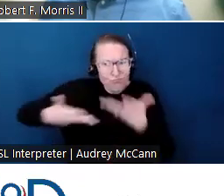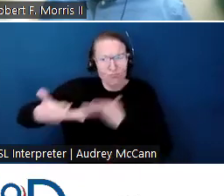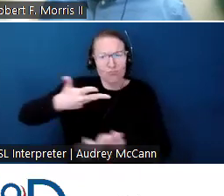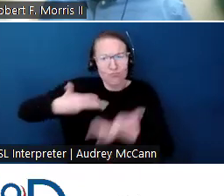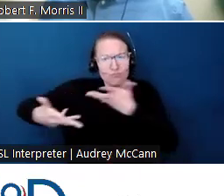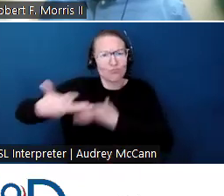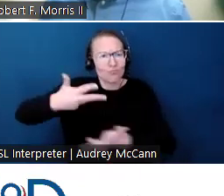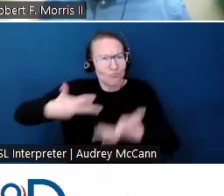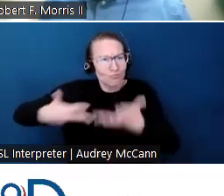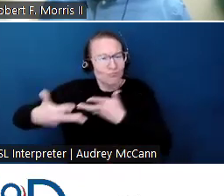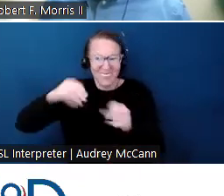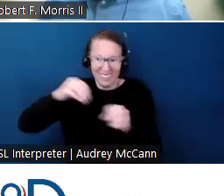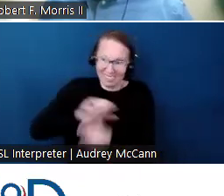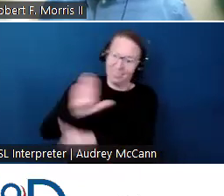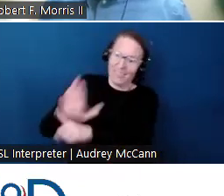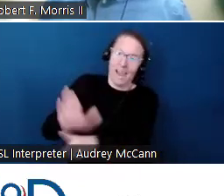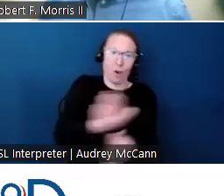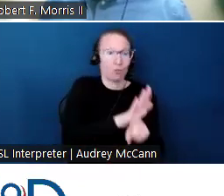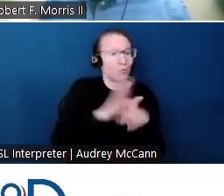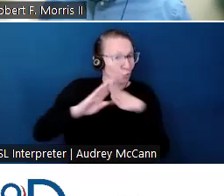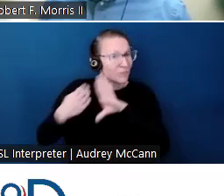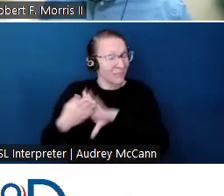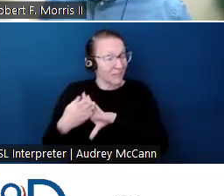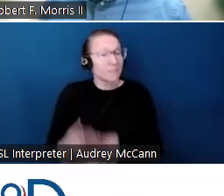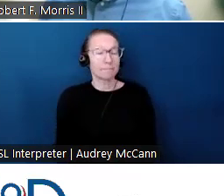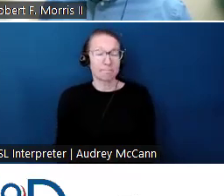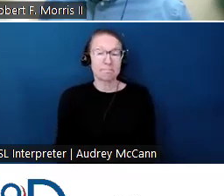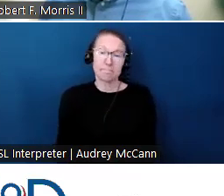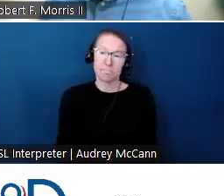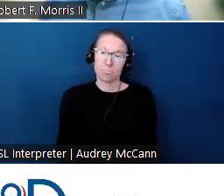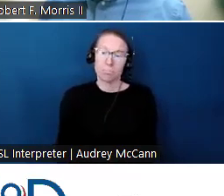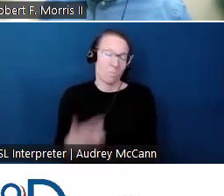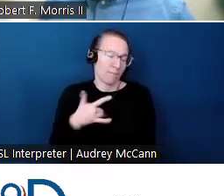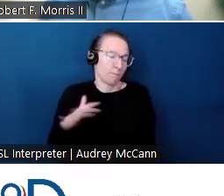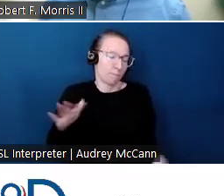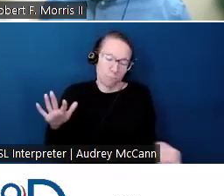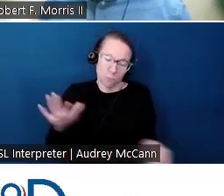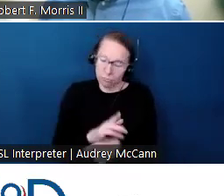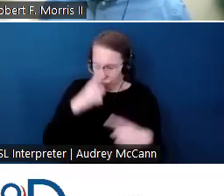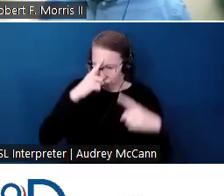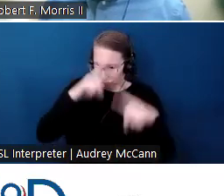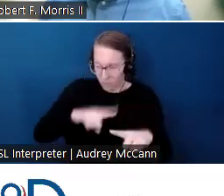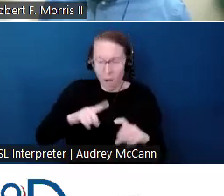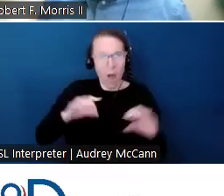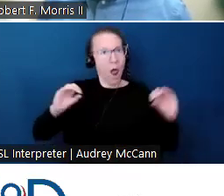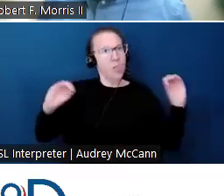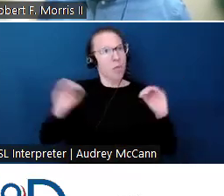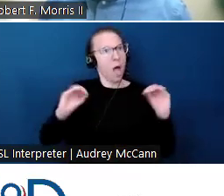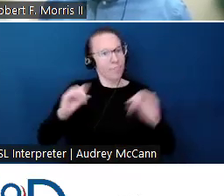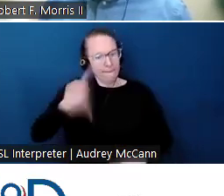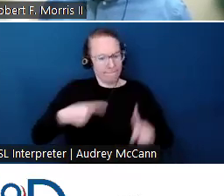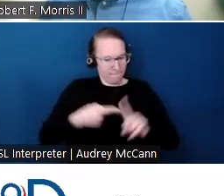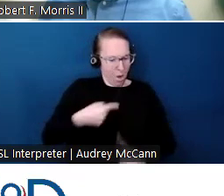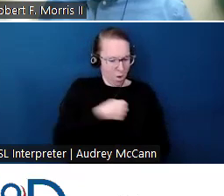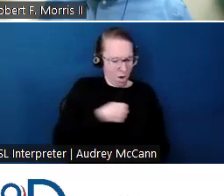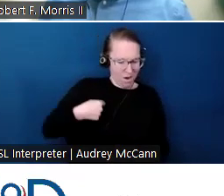time with them in their own communities. I completely and fully buy into the philosophy of nothing about us without us. And so the best way